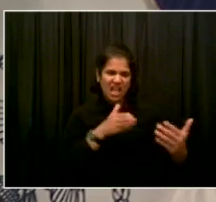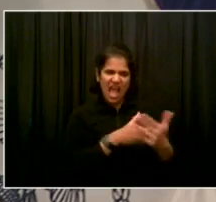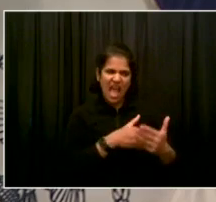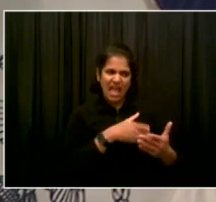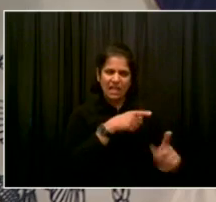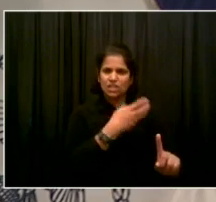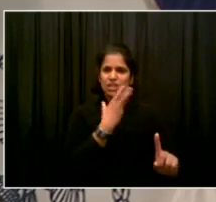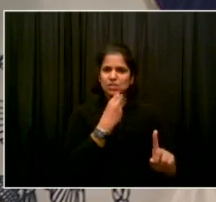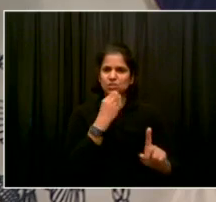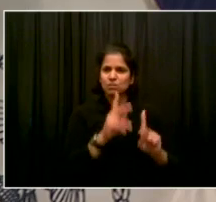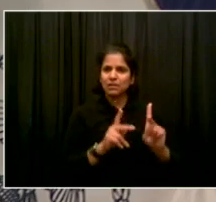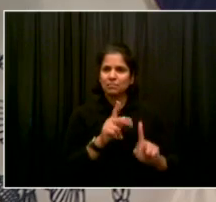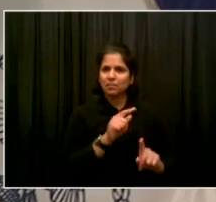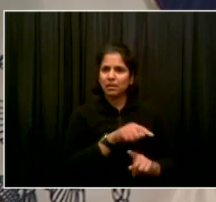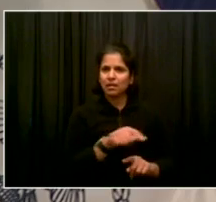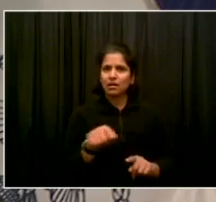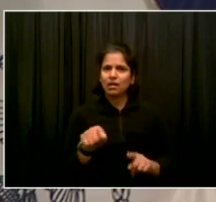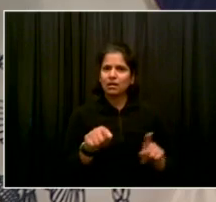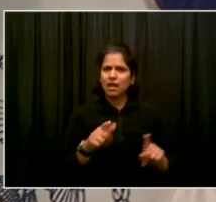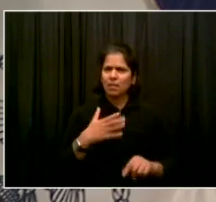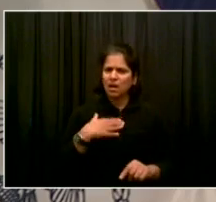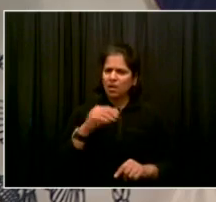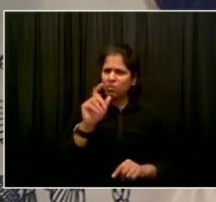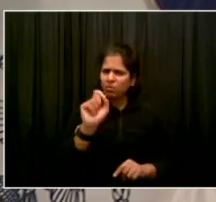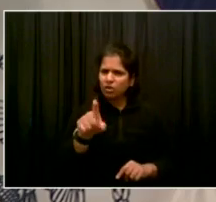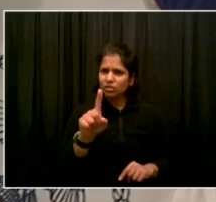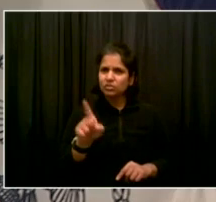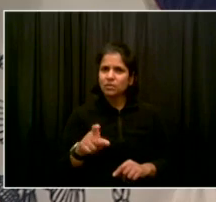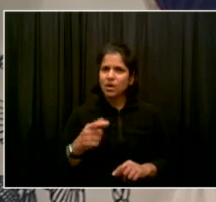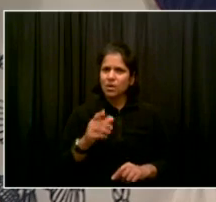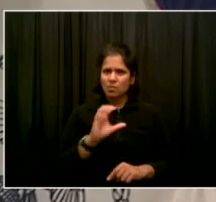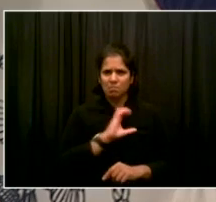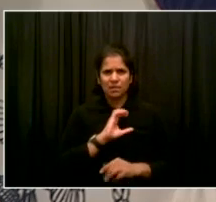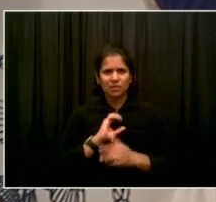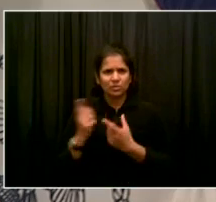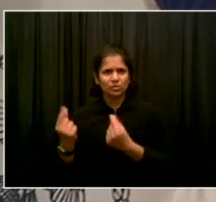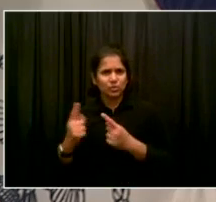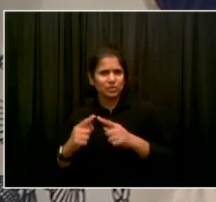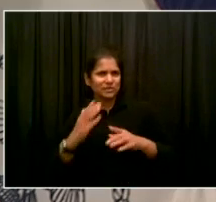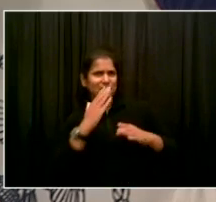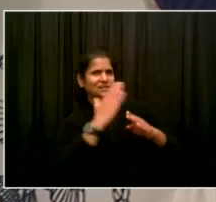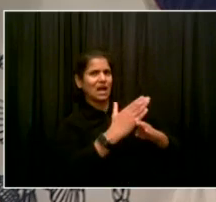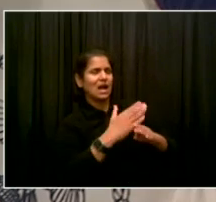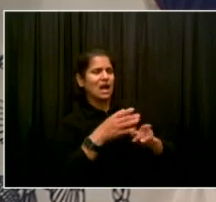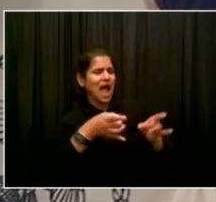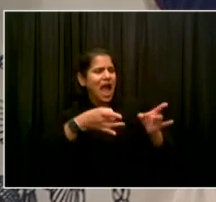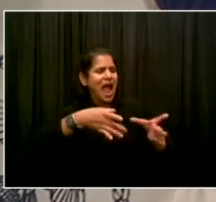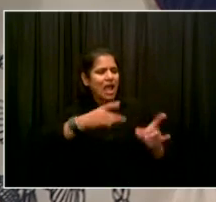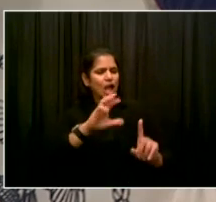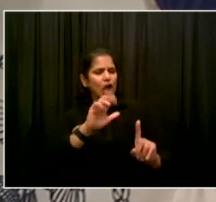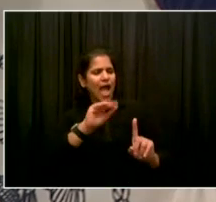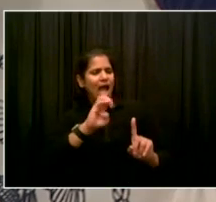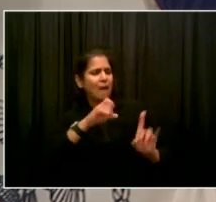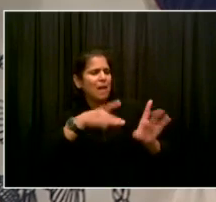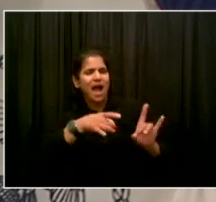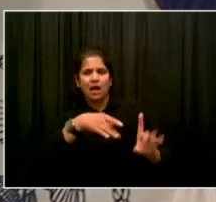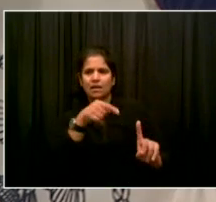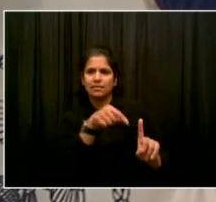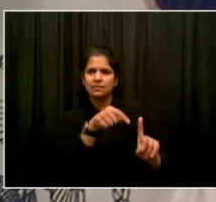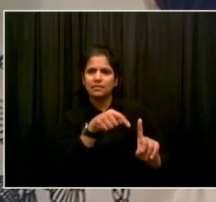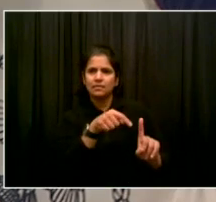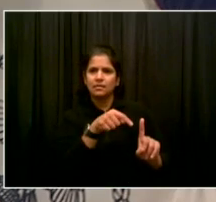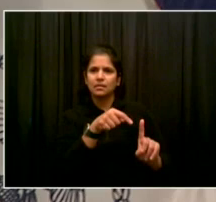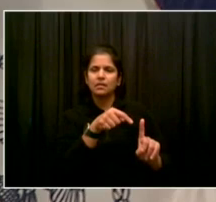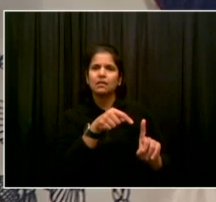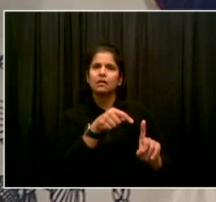that rose so dramatically this year? Yeah, let me answer that, and then I'm actually going to just do extra credit on that question